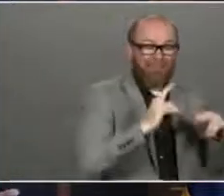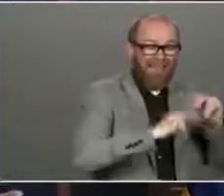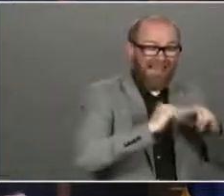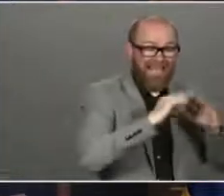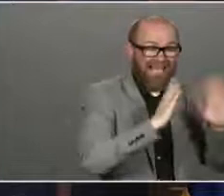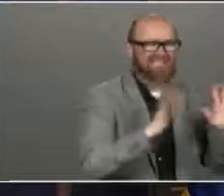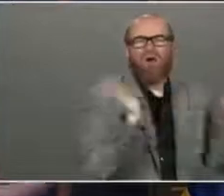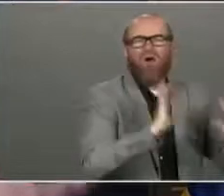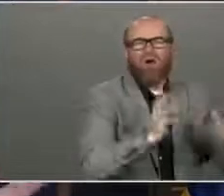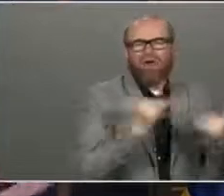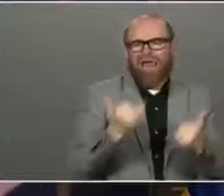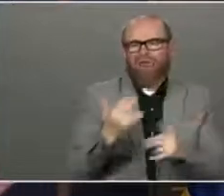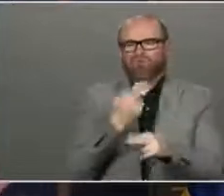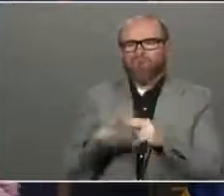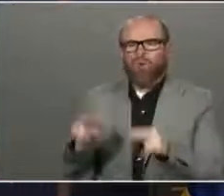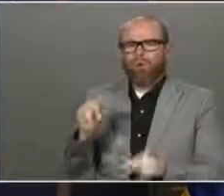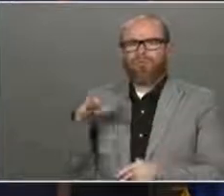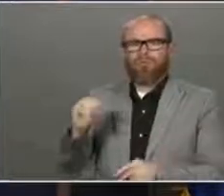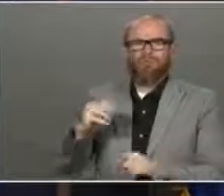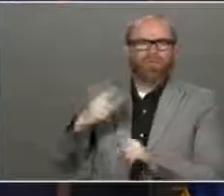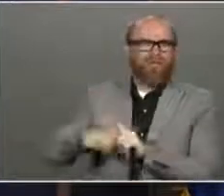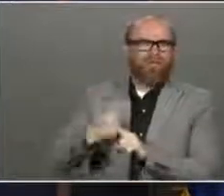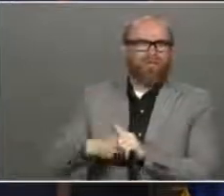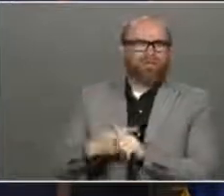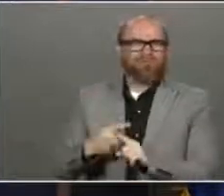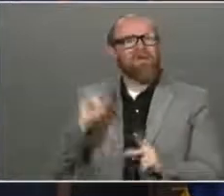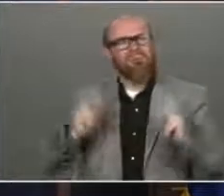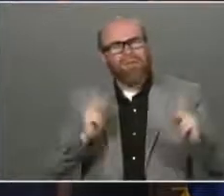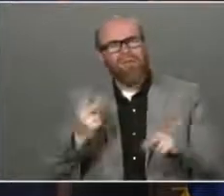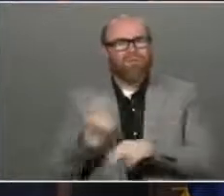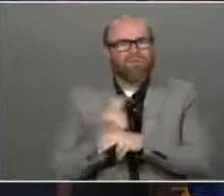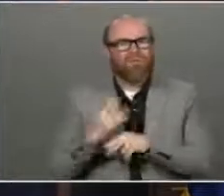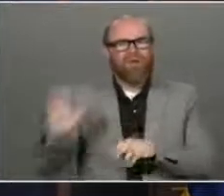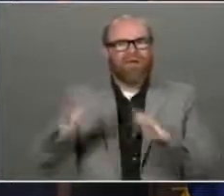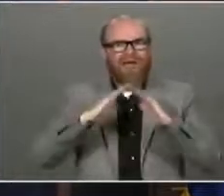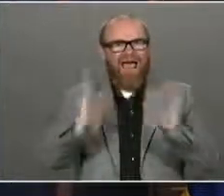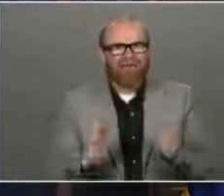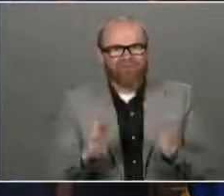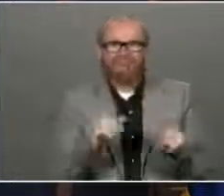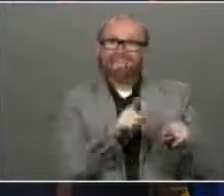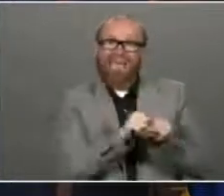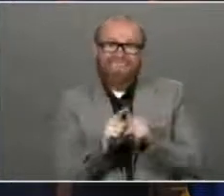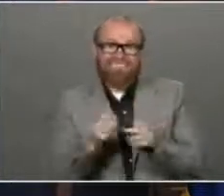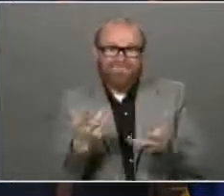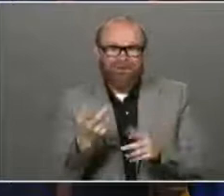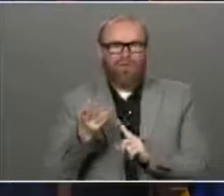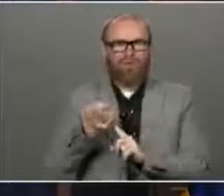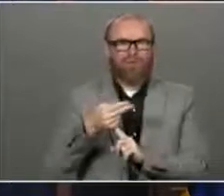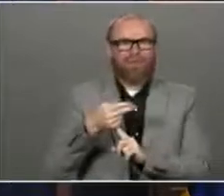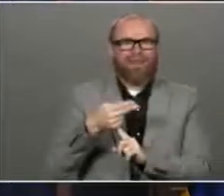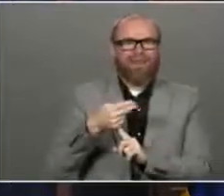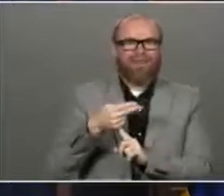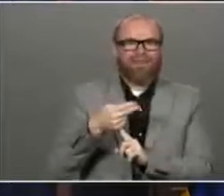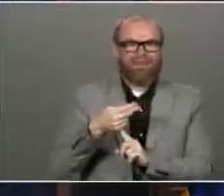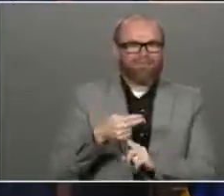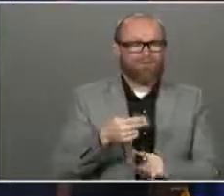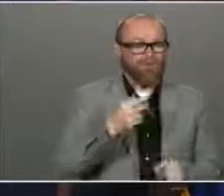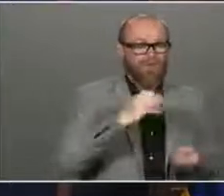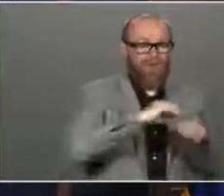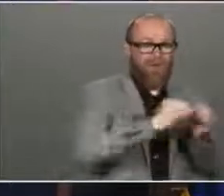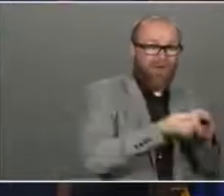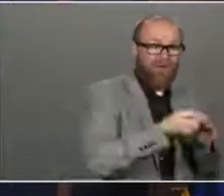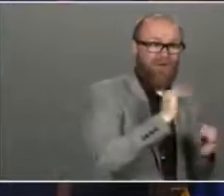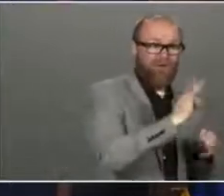as hotels, which means that even though the supply of houses are increasing, the supply of housing